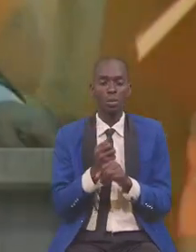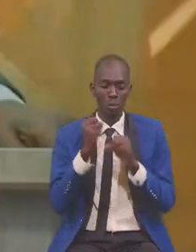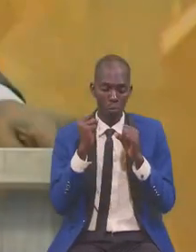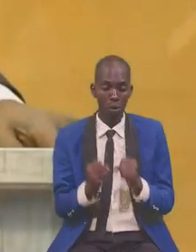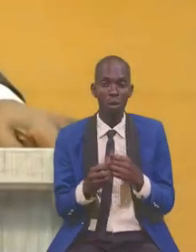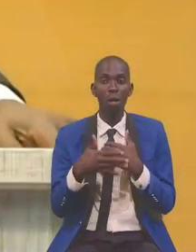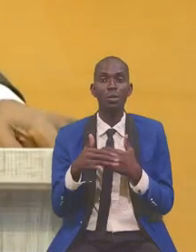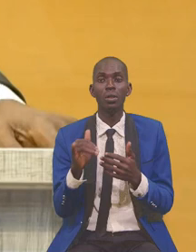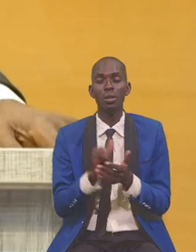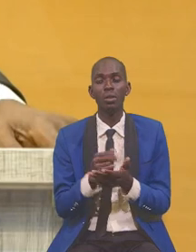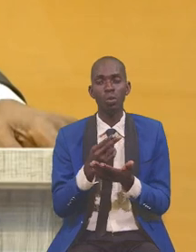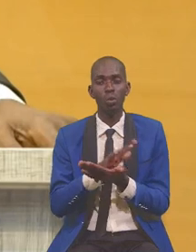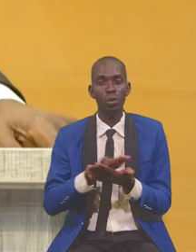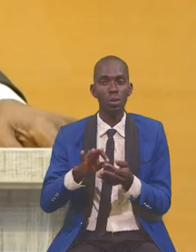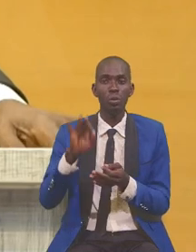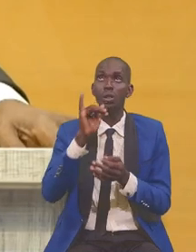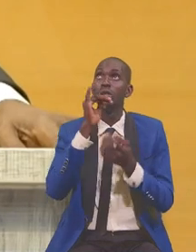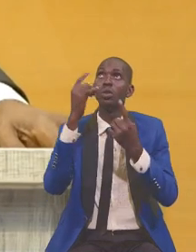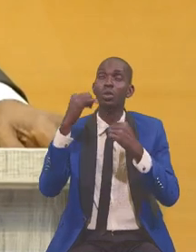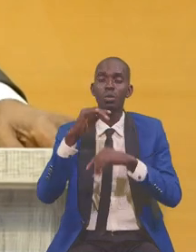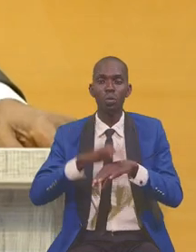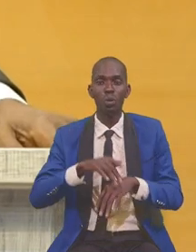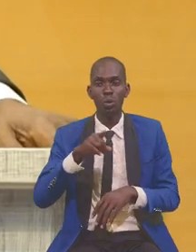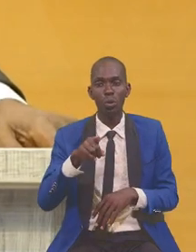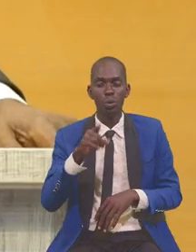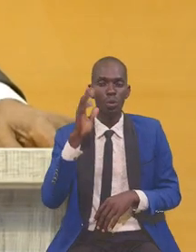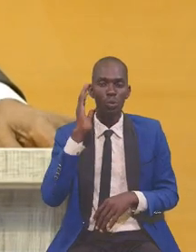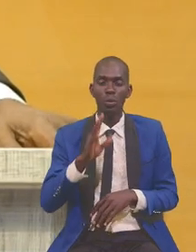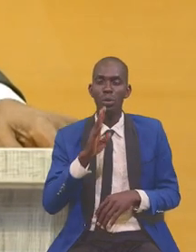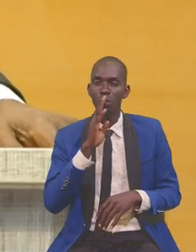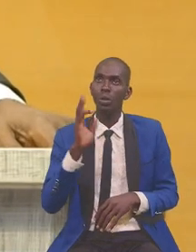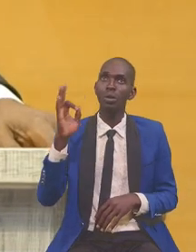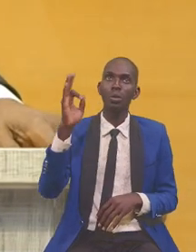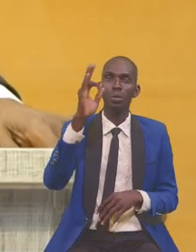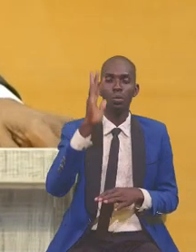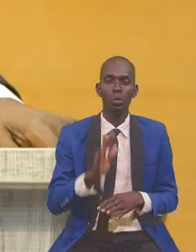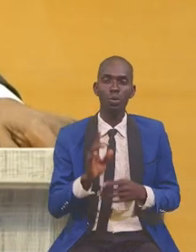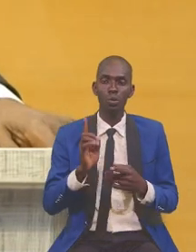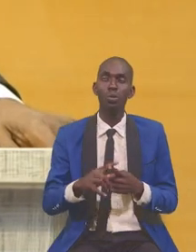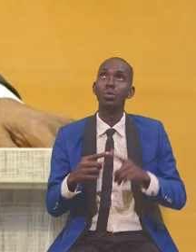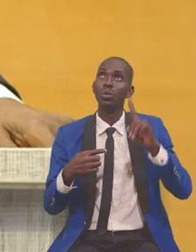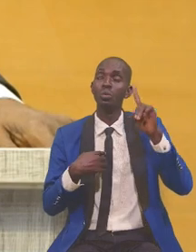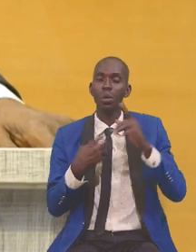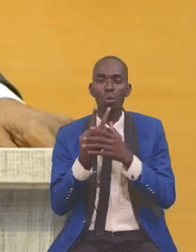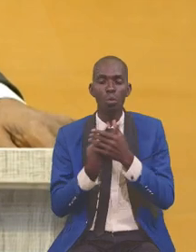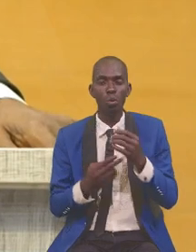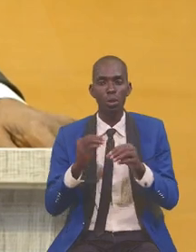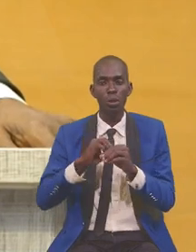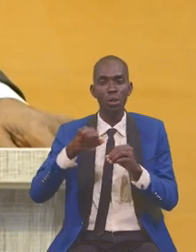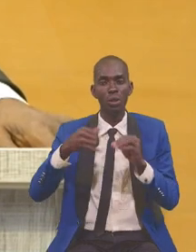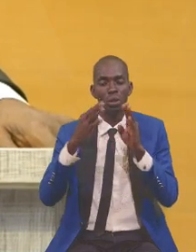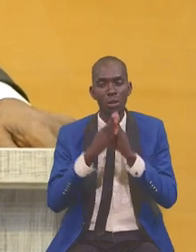Holy Ghost has come upon you. And you shall be witnesses unto me, both in Jerusalem,